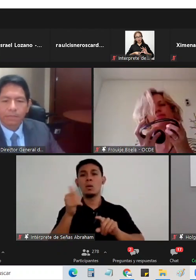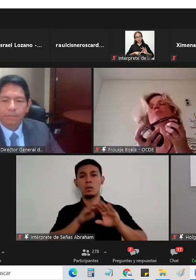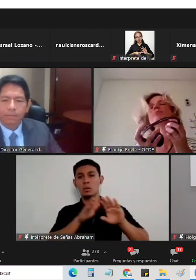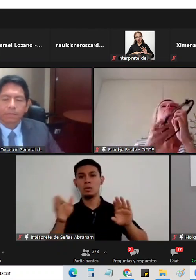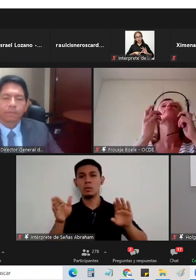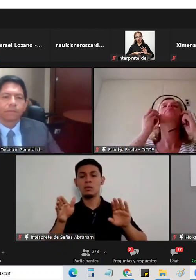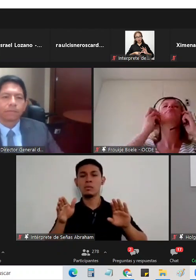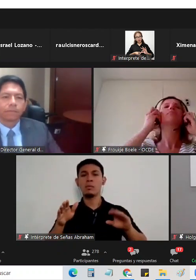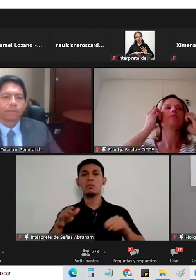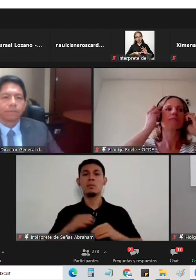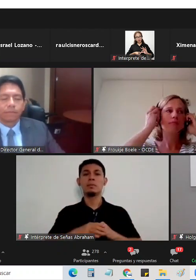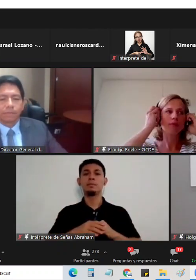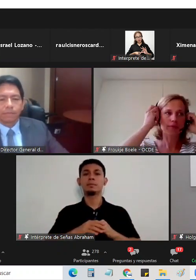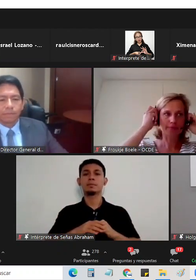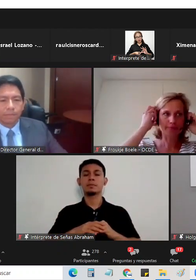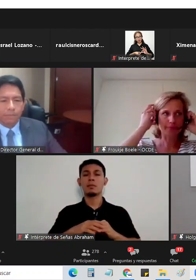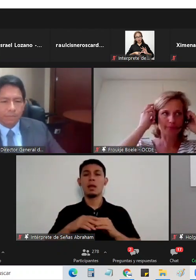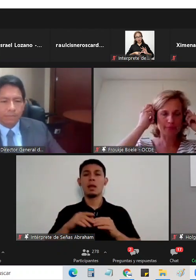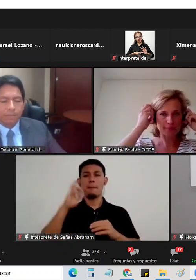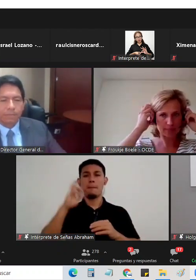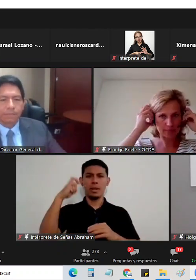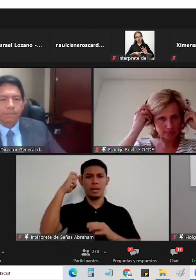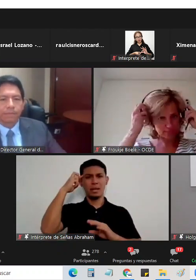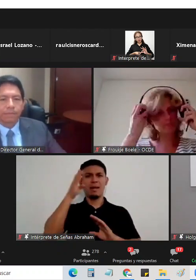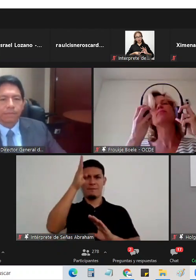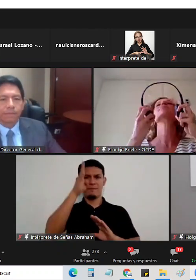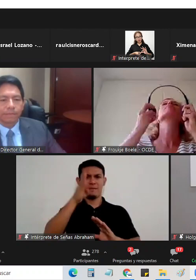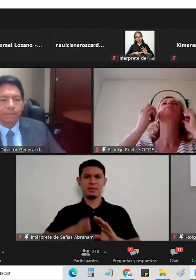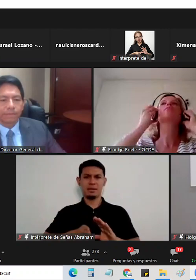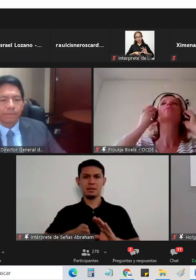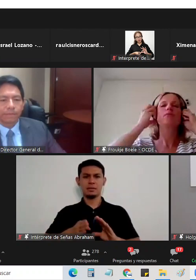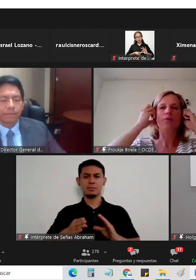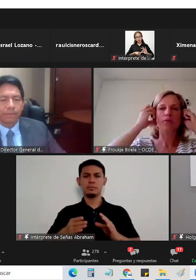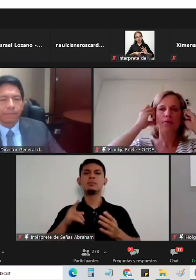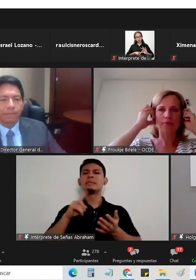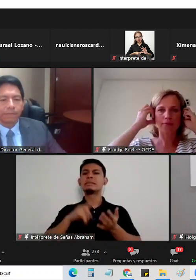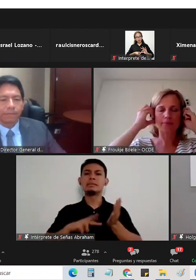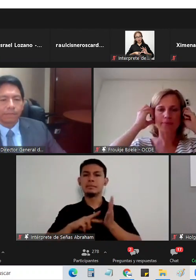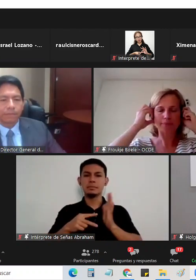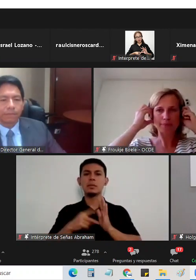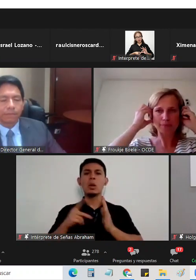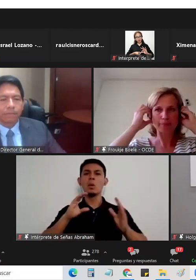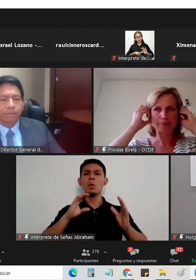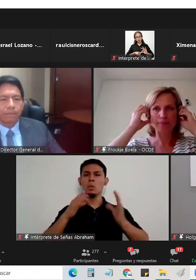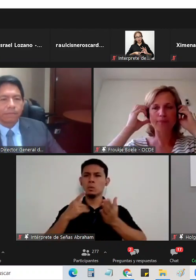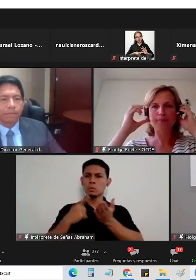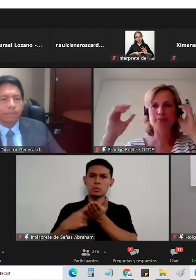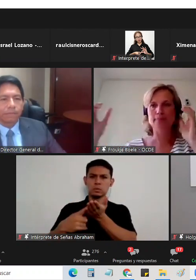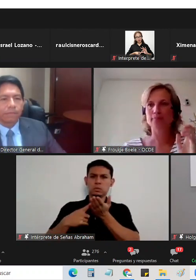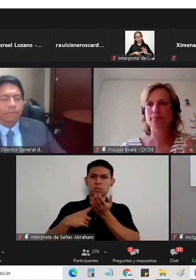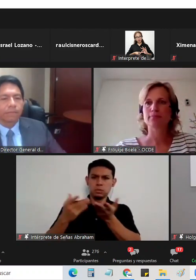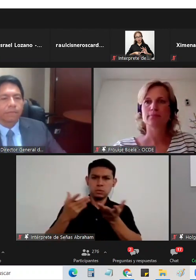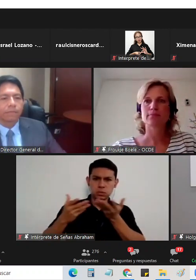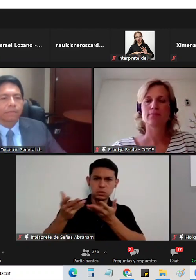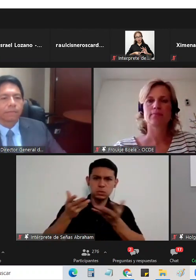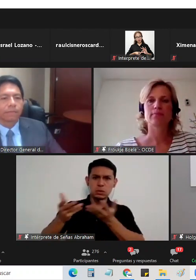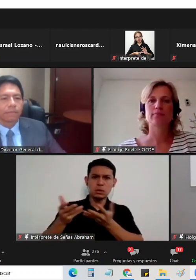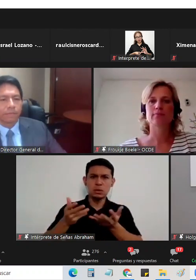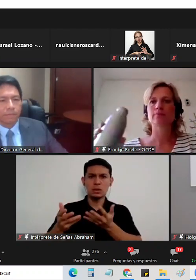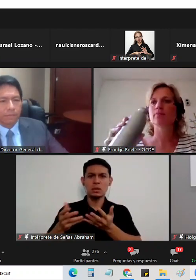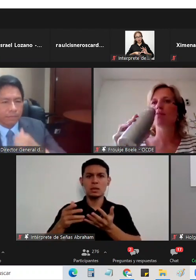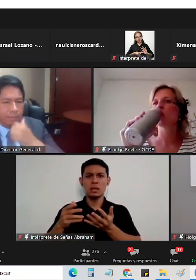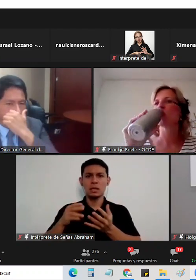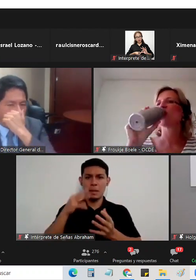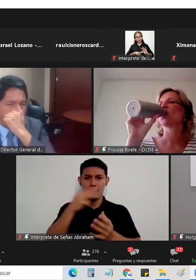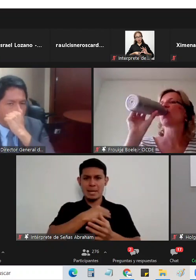and on the other side we see the political coherence we have a vertical stream where we talk about coordination between ministries where